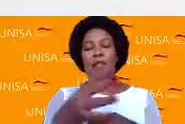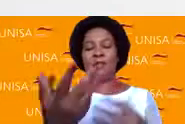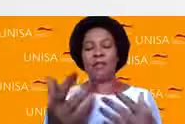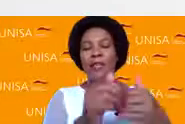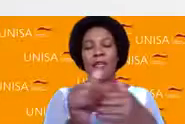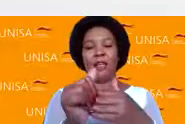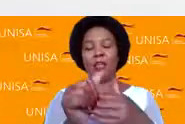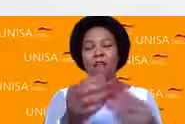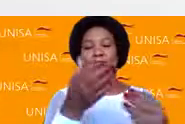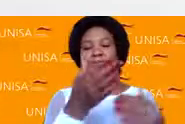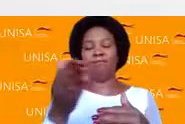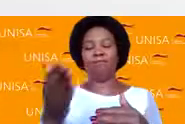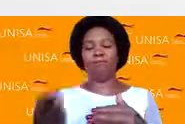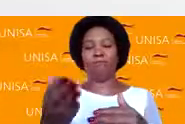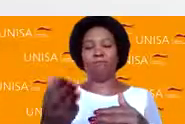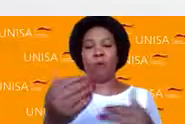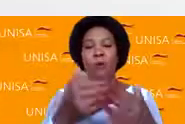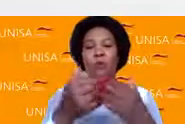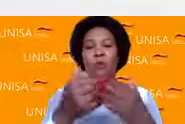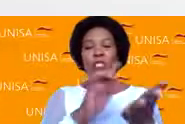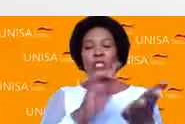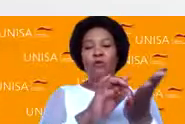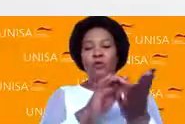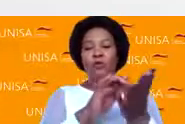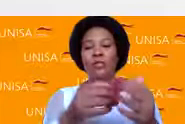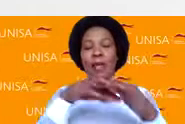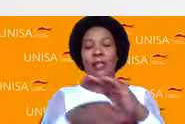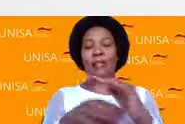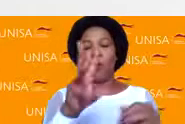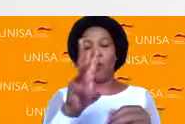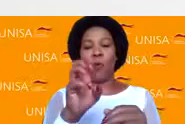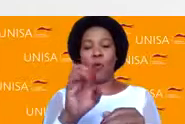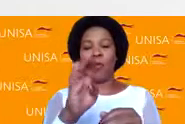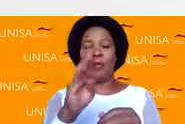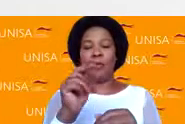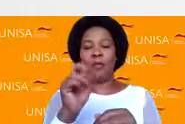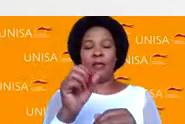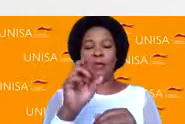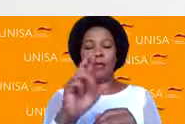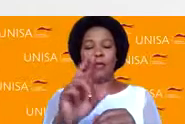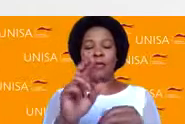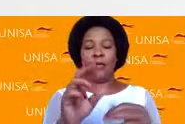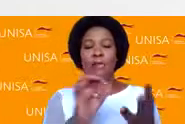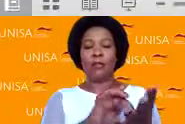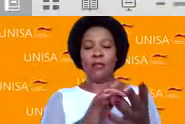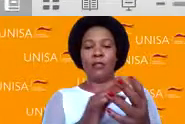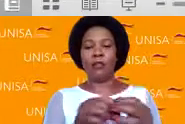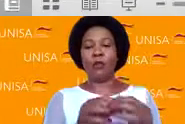post recordings on there under webinar recordings. So I can quickly show you what the site looks like.